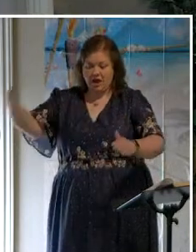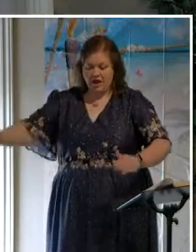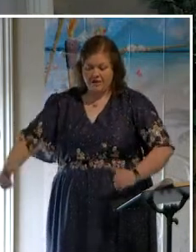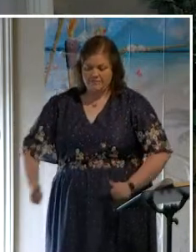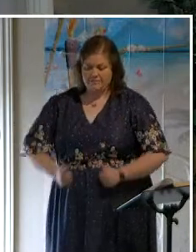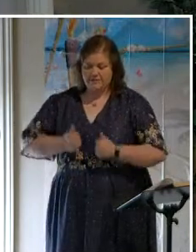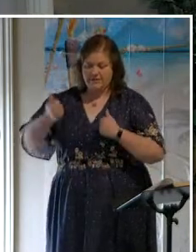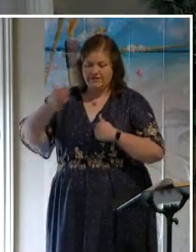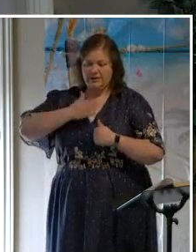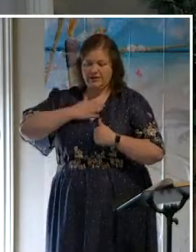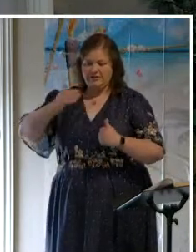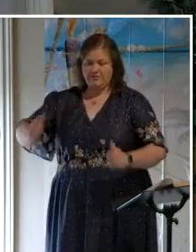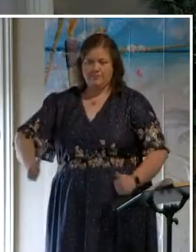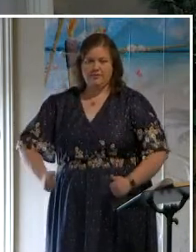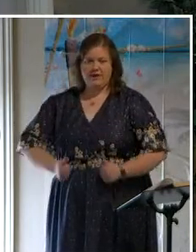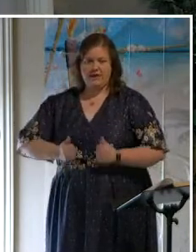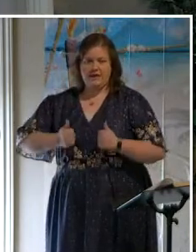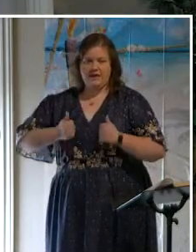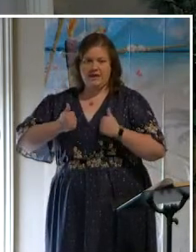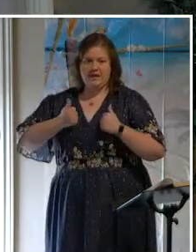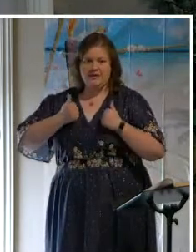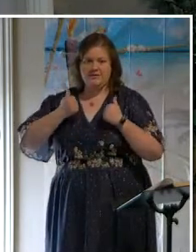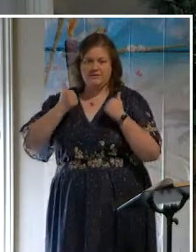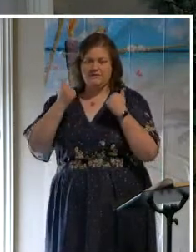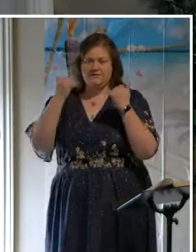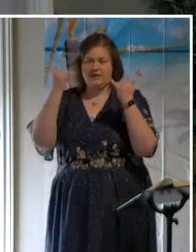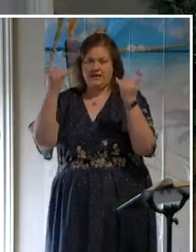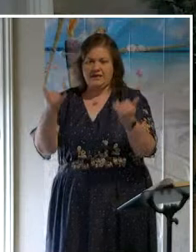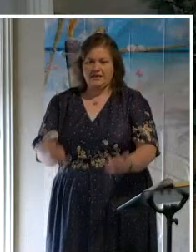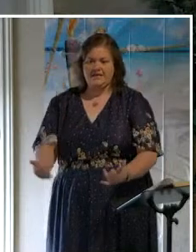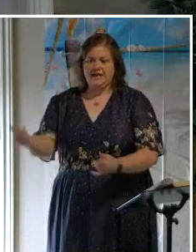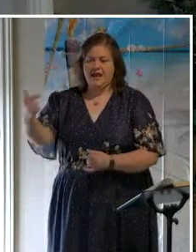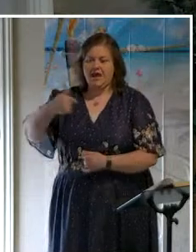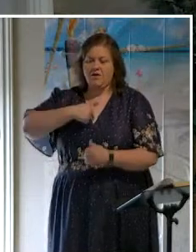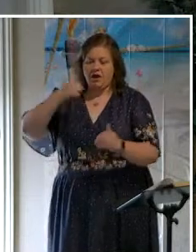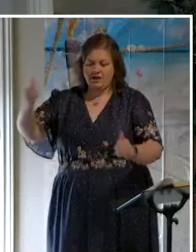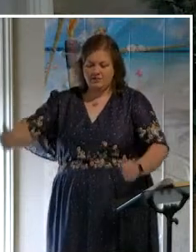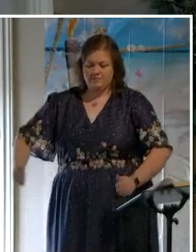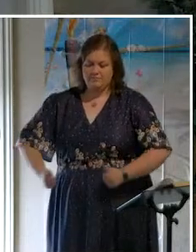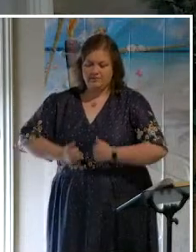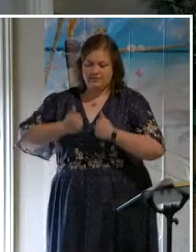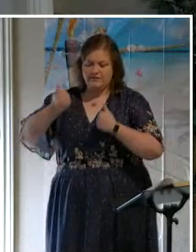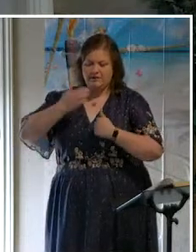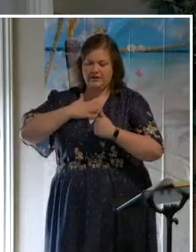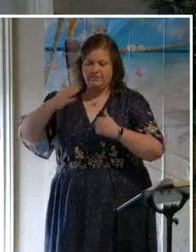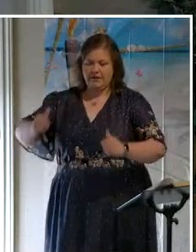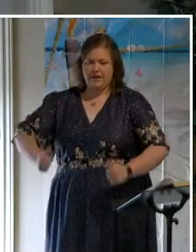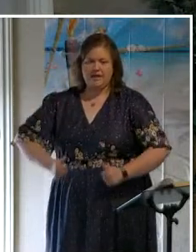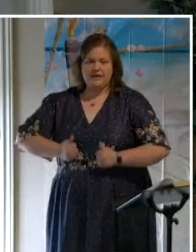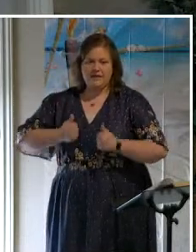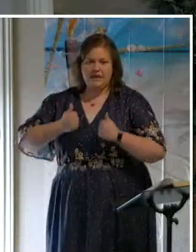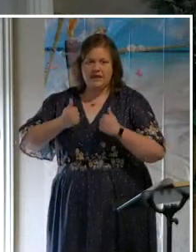I'm living my life. Now I'm living my